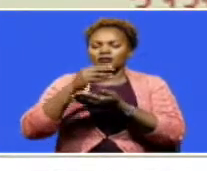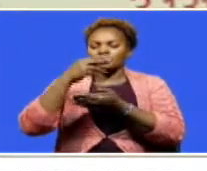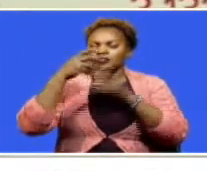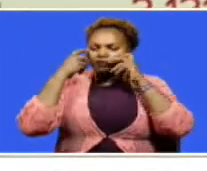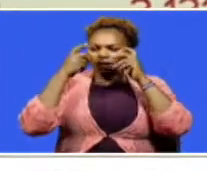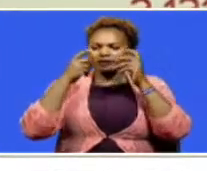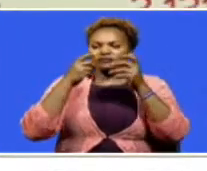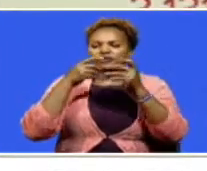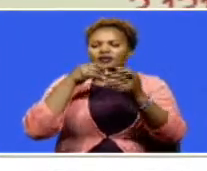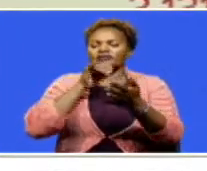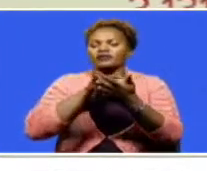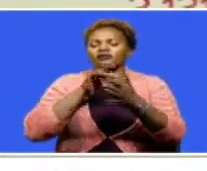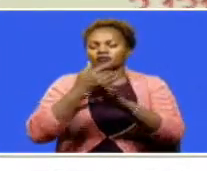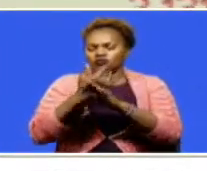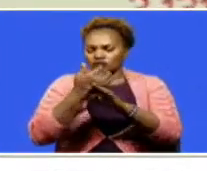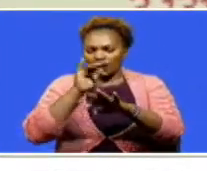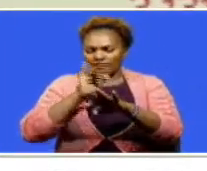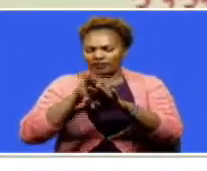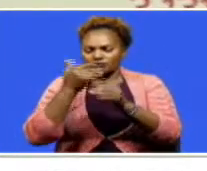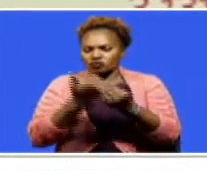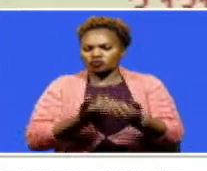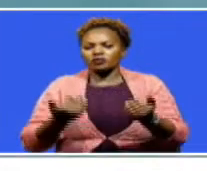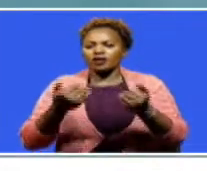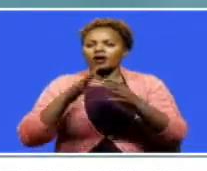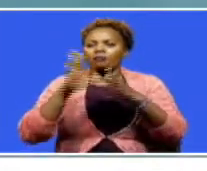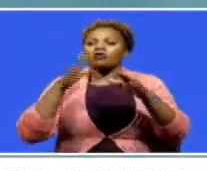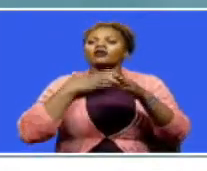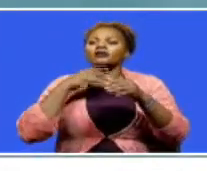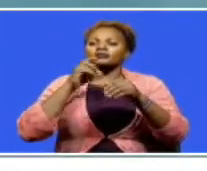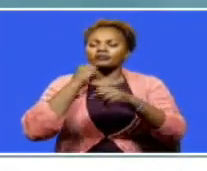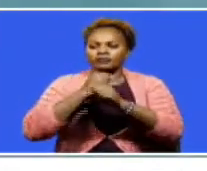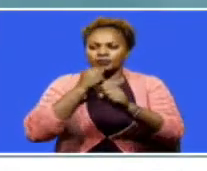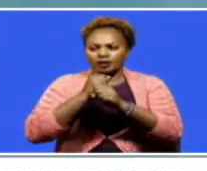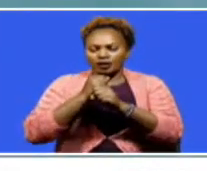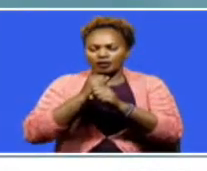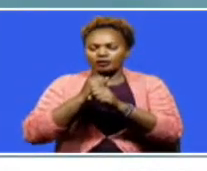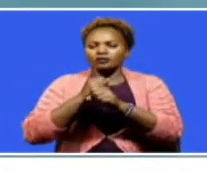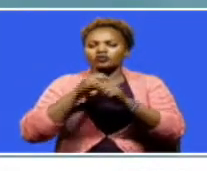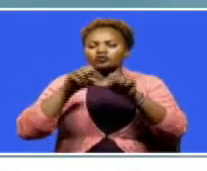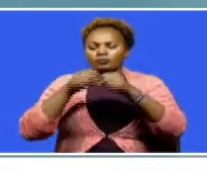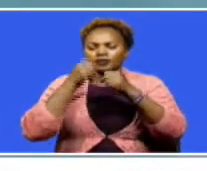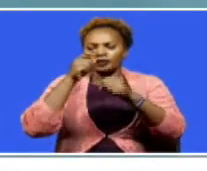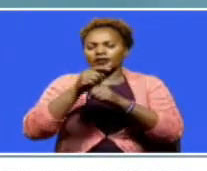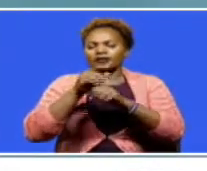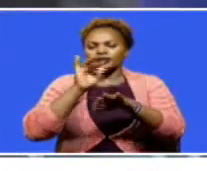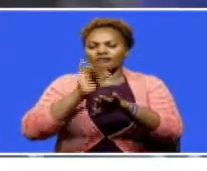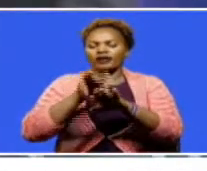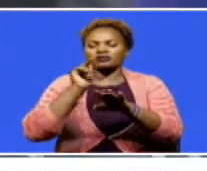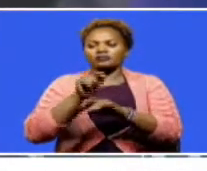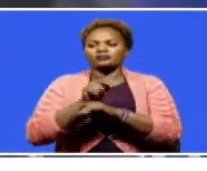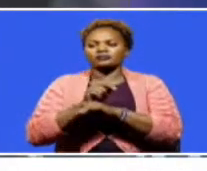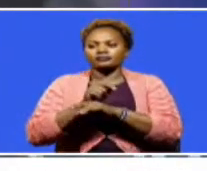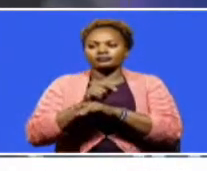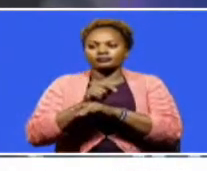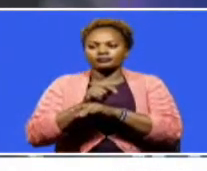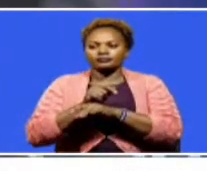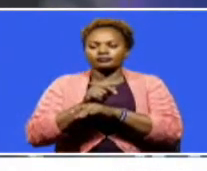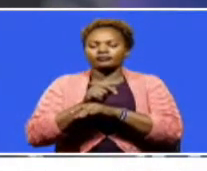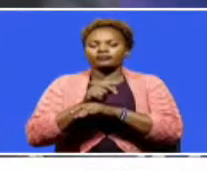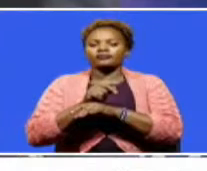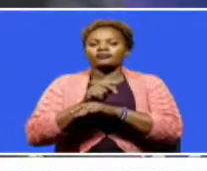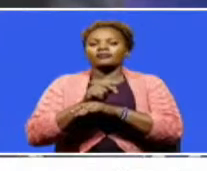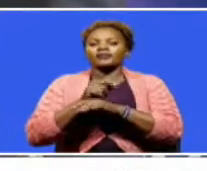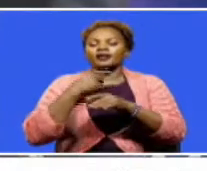HIV infections among children, more still needs to be done to break the chain of infection. We sadly have